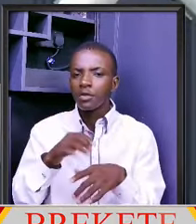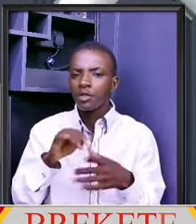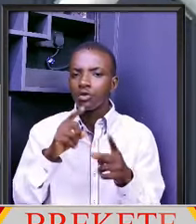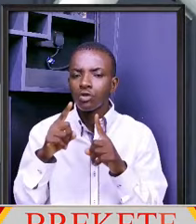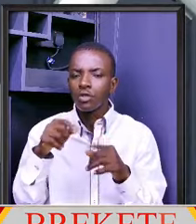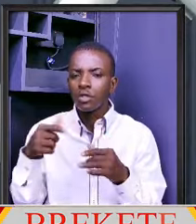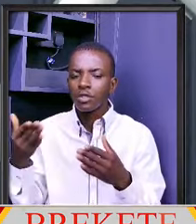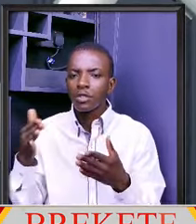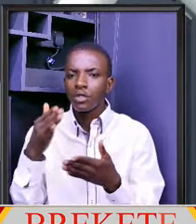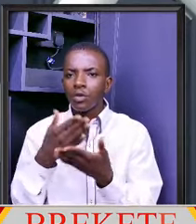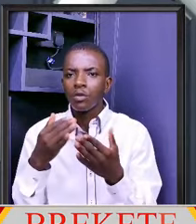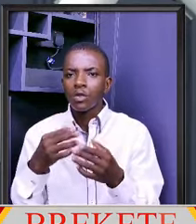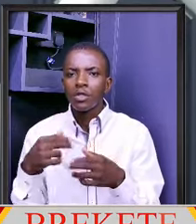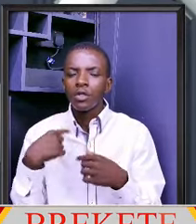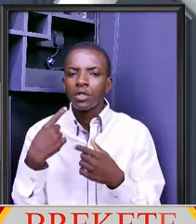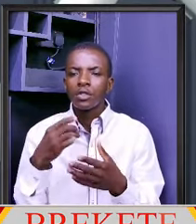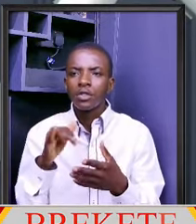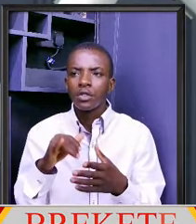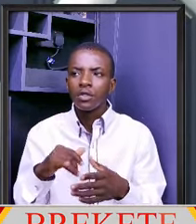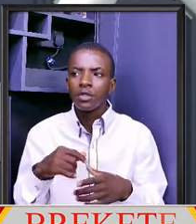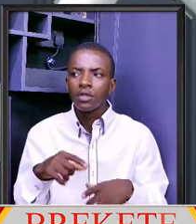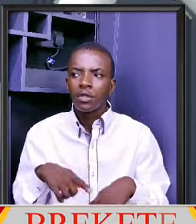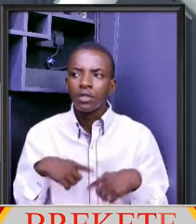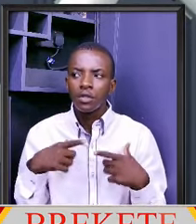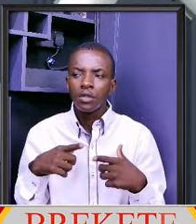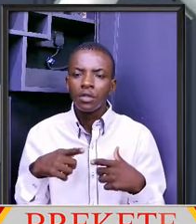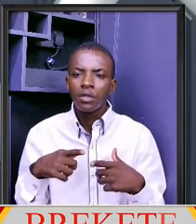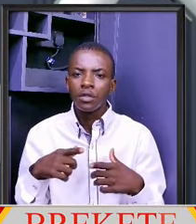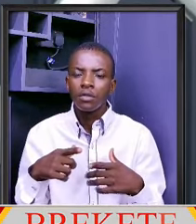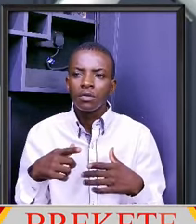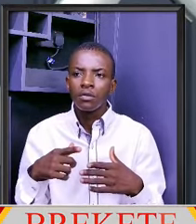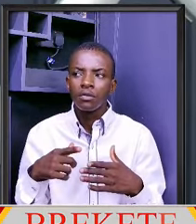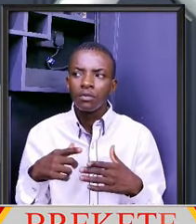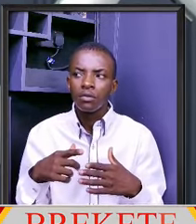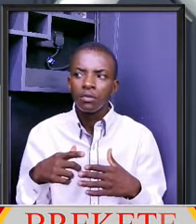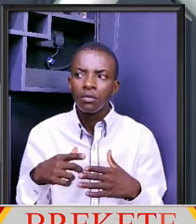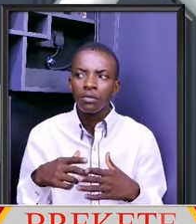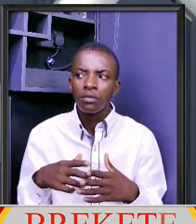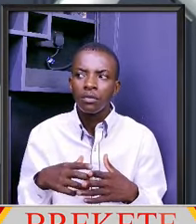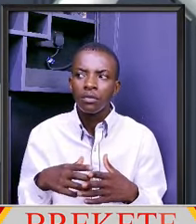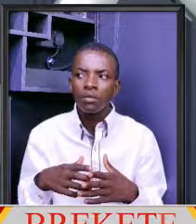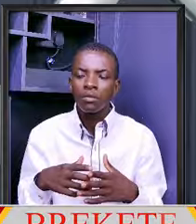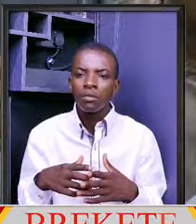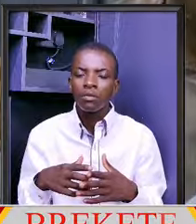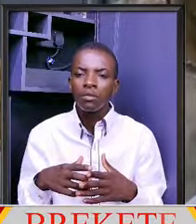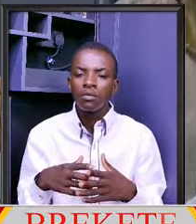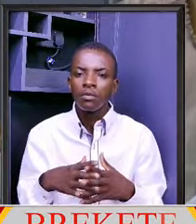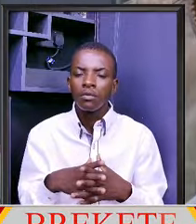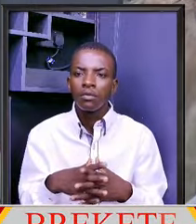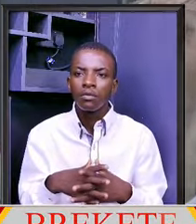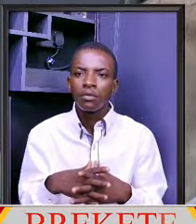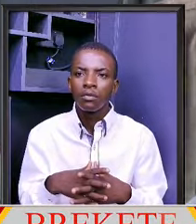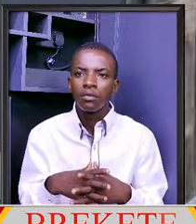talk this thing, somebody reliably tell me, say, sorry, the dead hello, body don't they rotting. He called me back. Hello, go on.